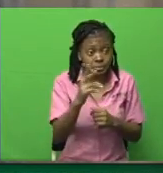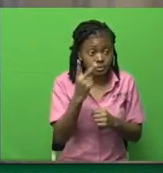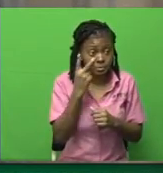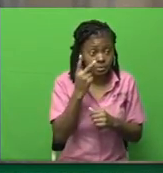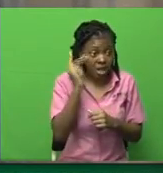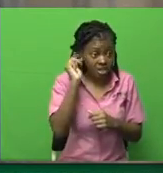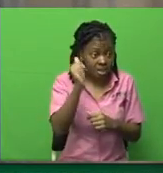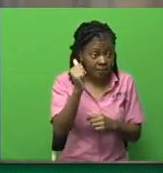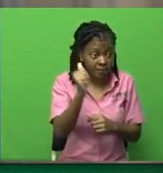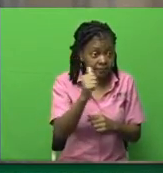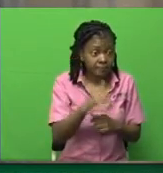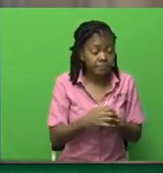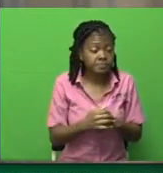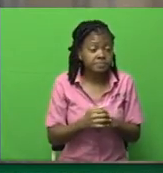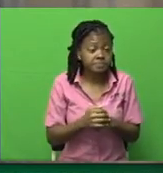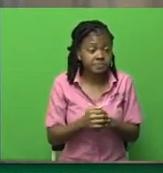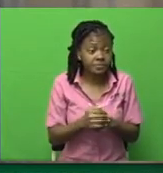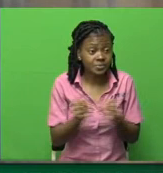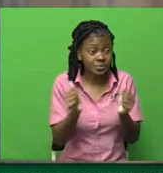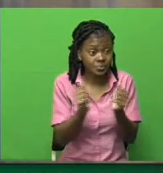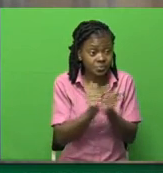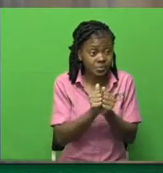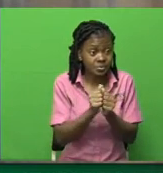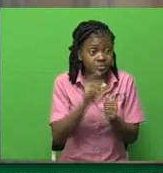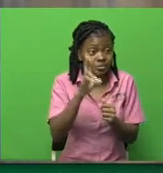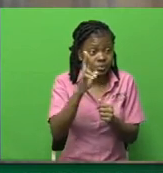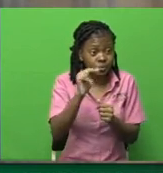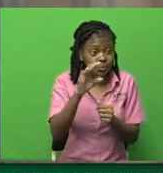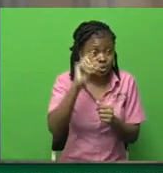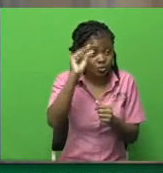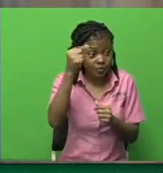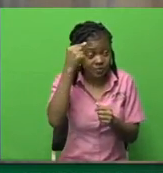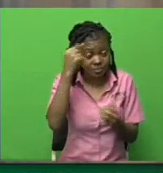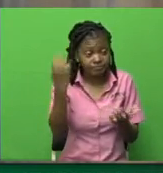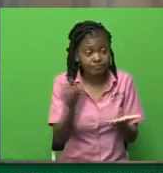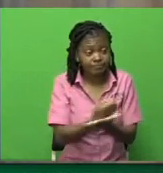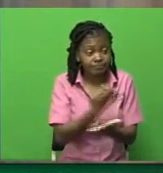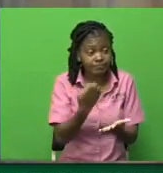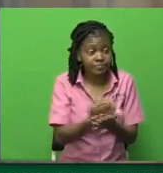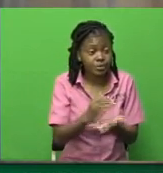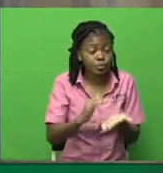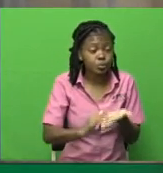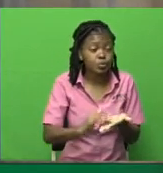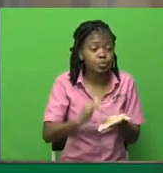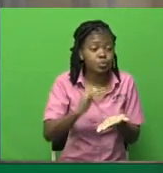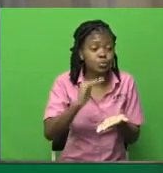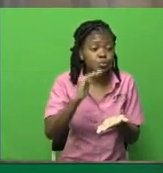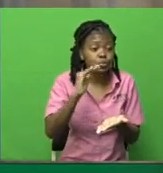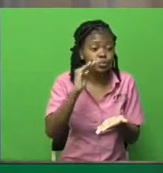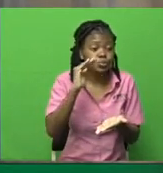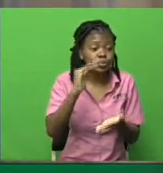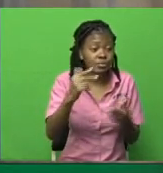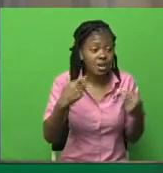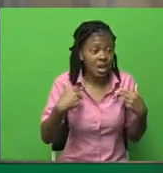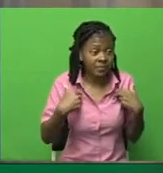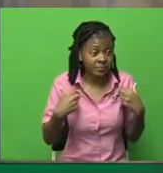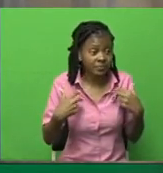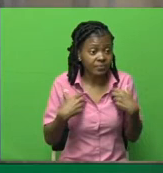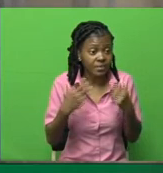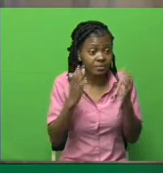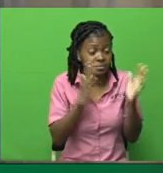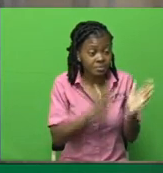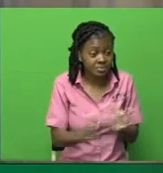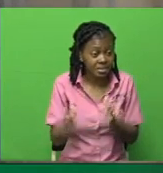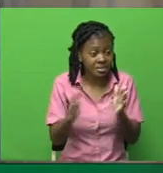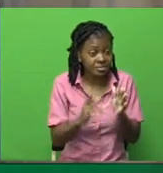under the government Island the economy was on a stable growth path we had initiatives in train to